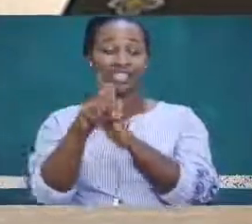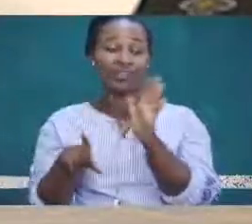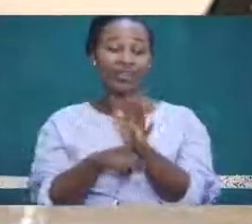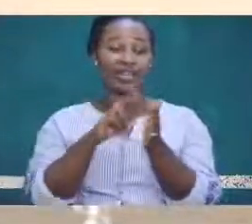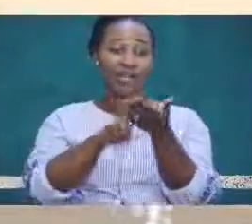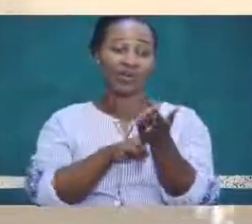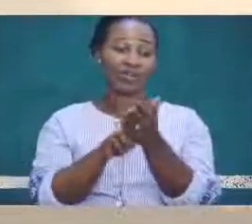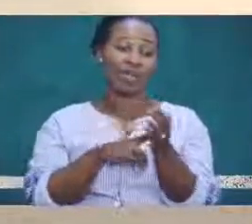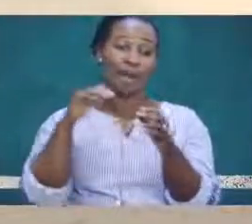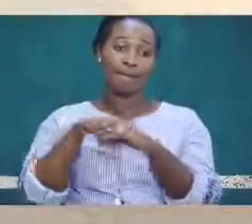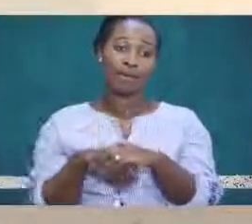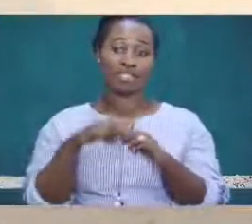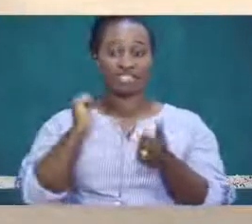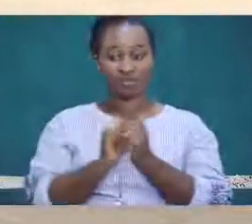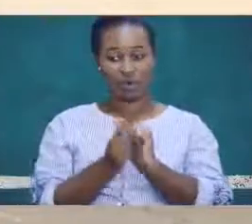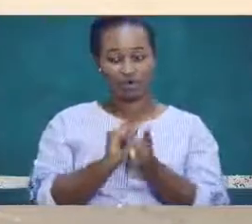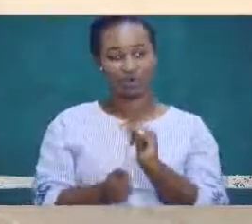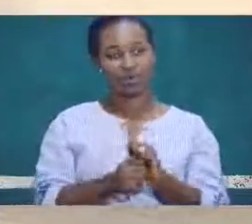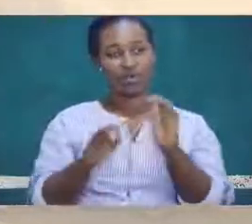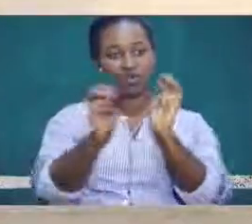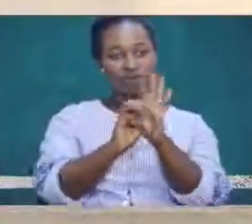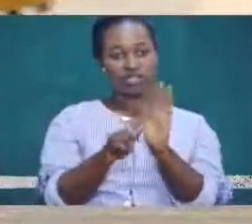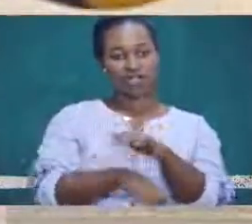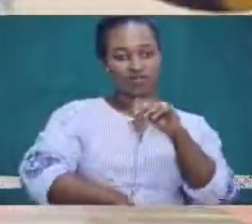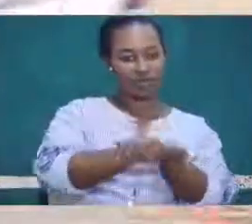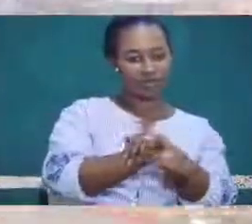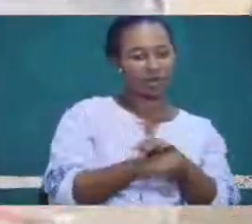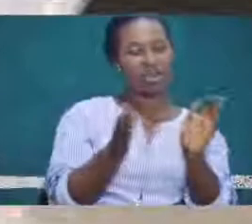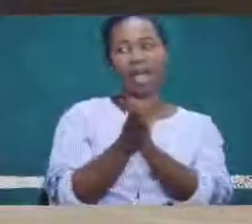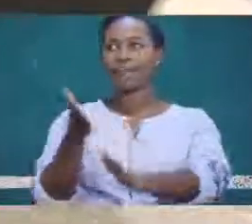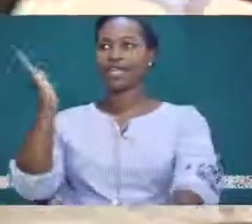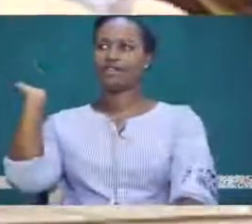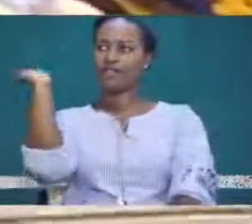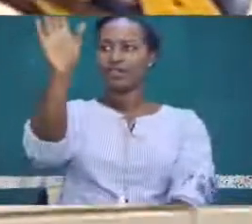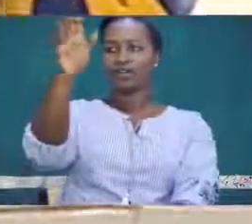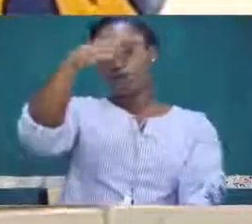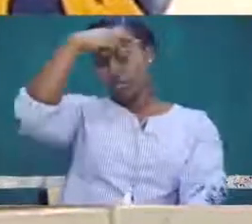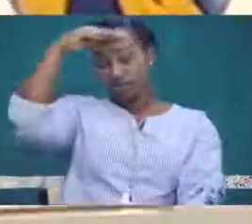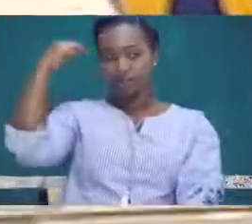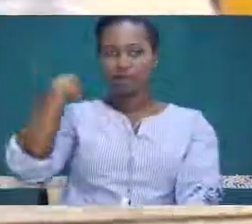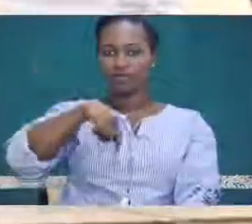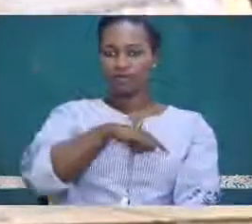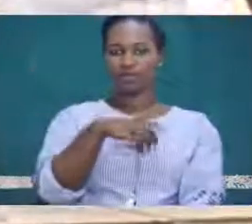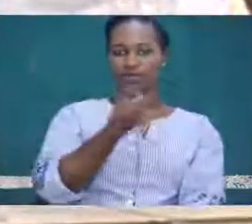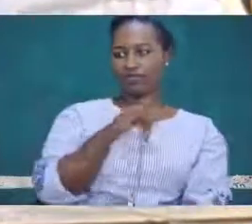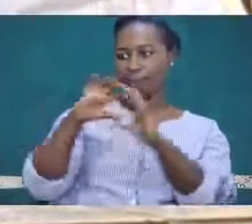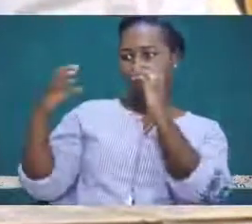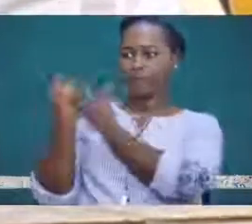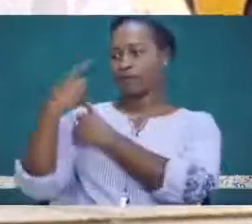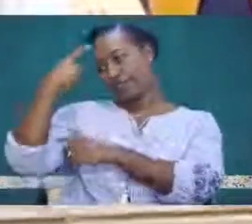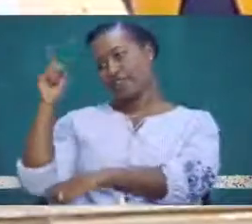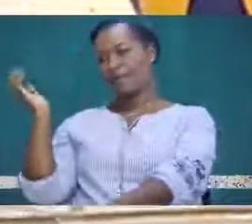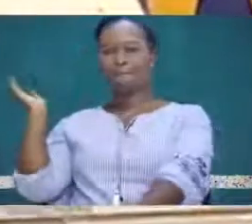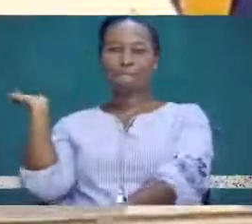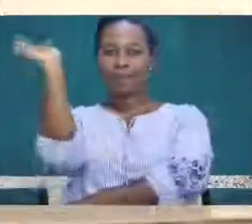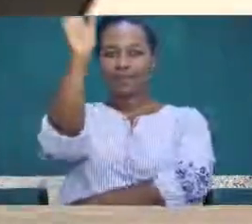like football or even volleyball. And that's why we have this volleyball. Okay. To begin